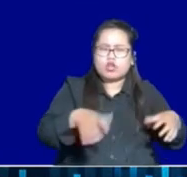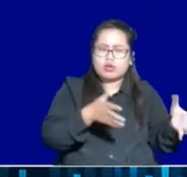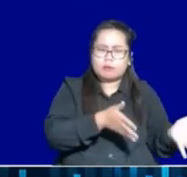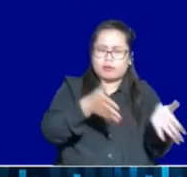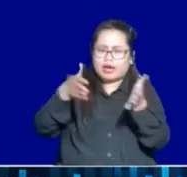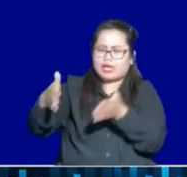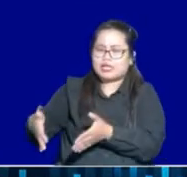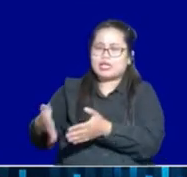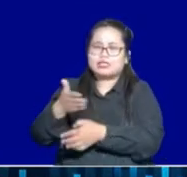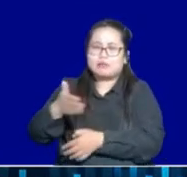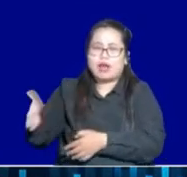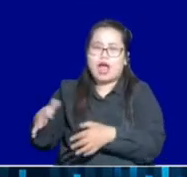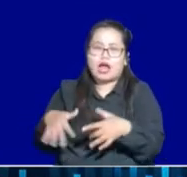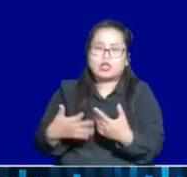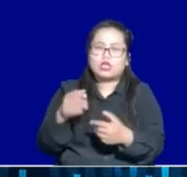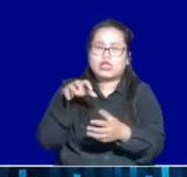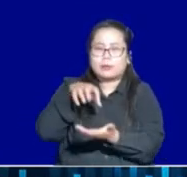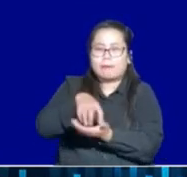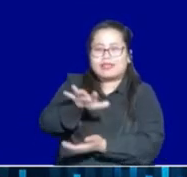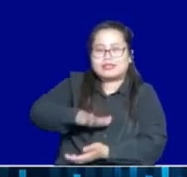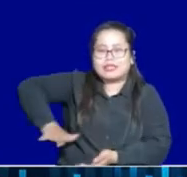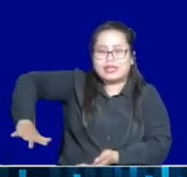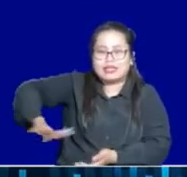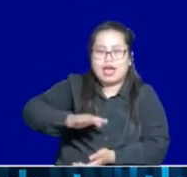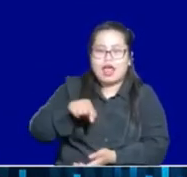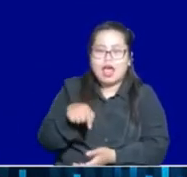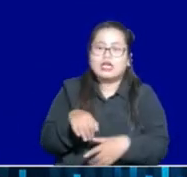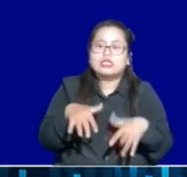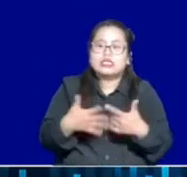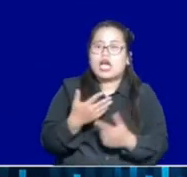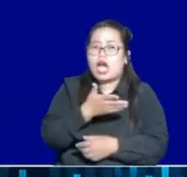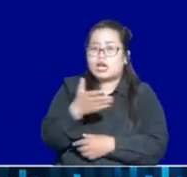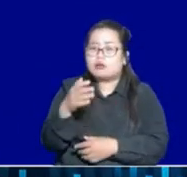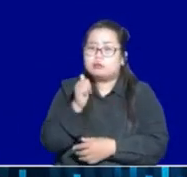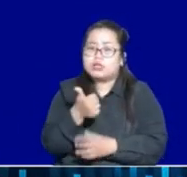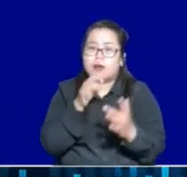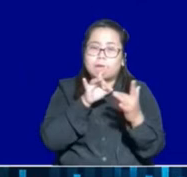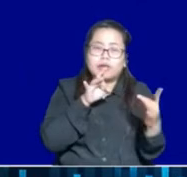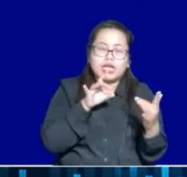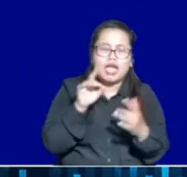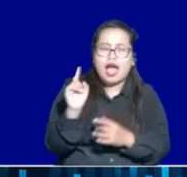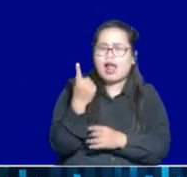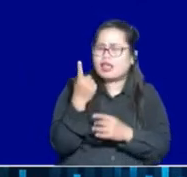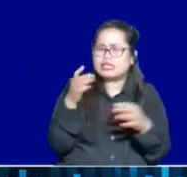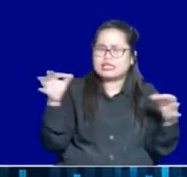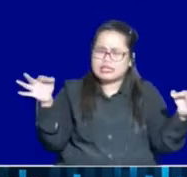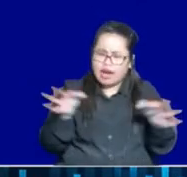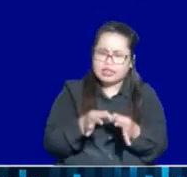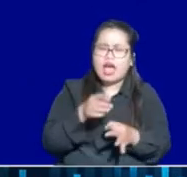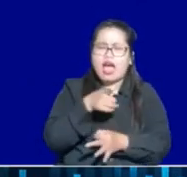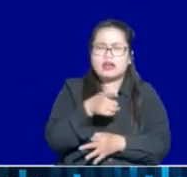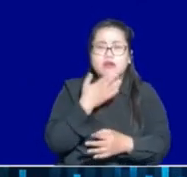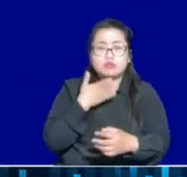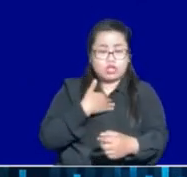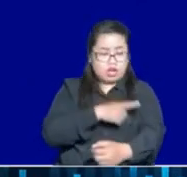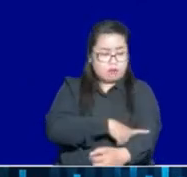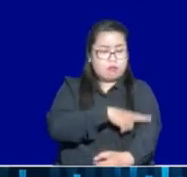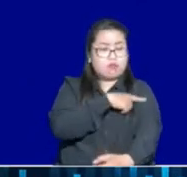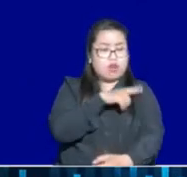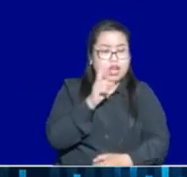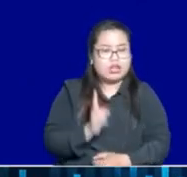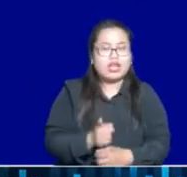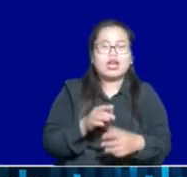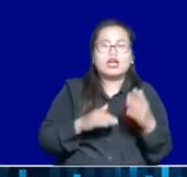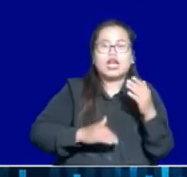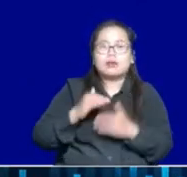to do next. Typically, you want to choose things that are relatively near your current capabilities, but that are more attractive, either because they're more